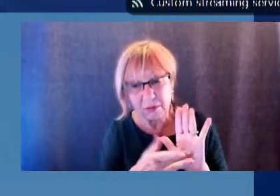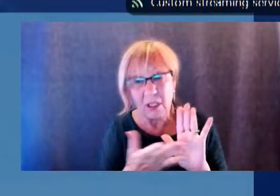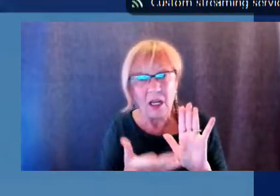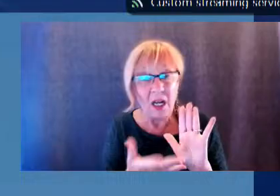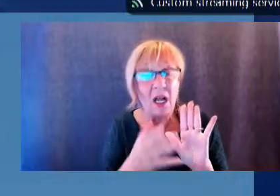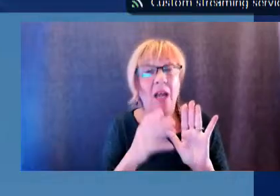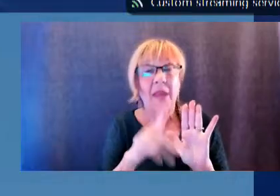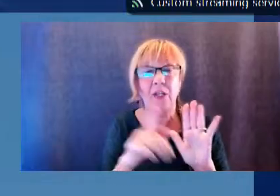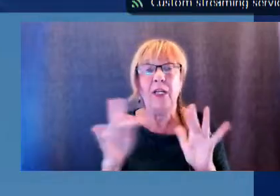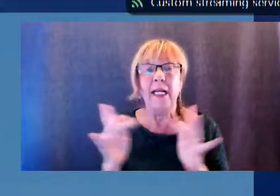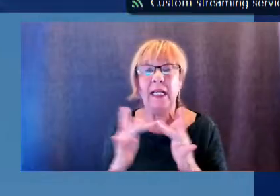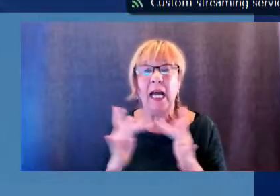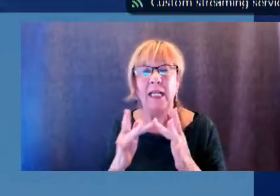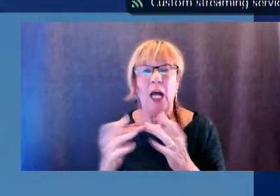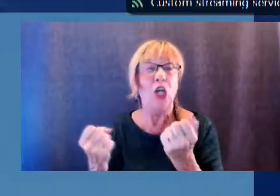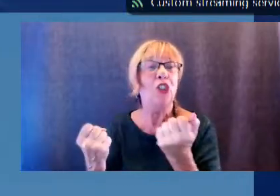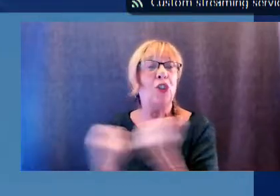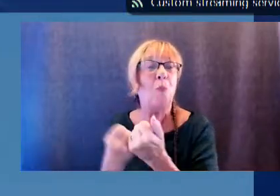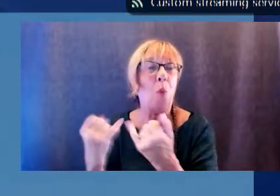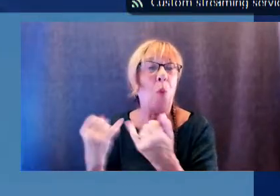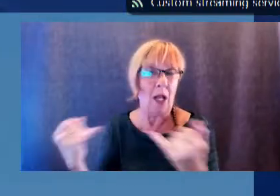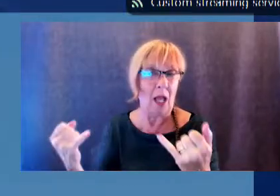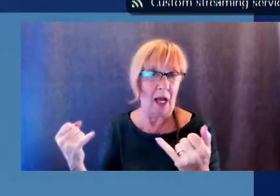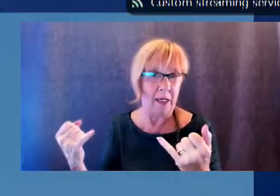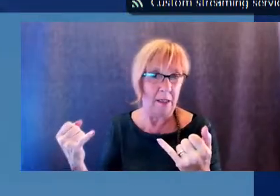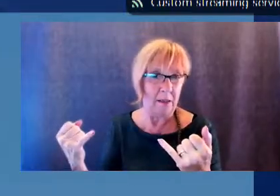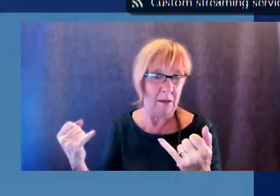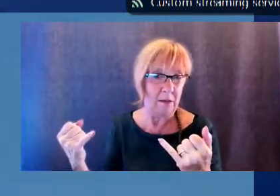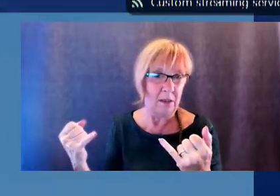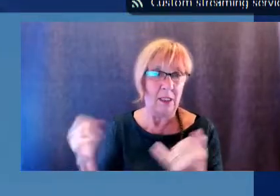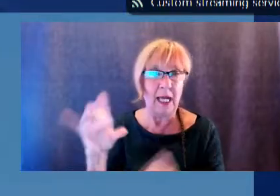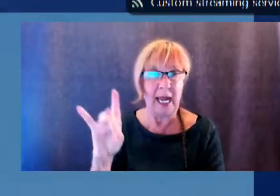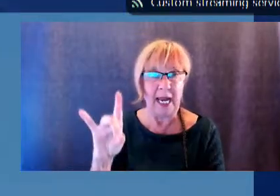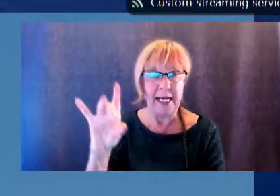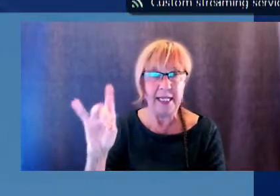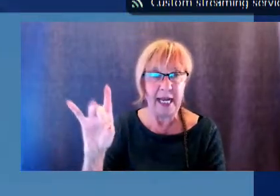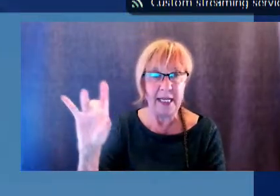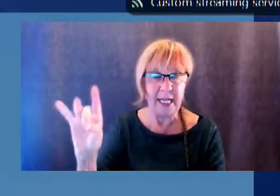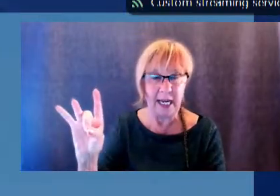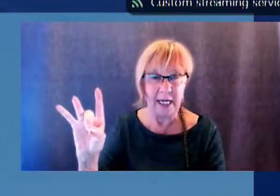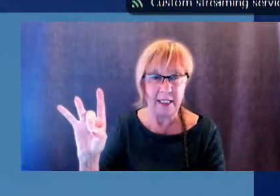you contact the support line for that, which is